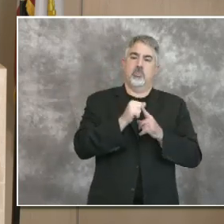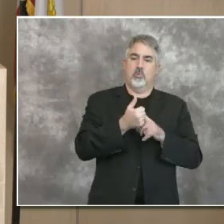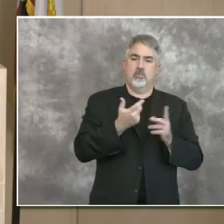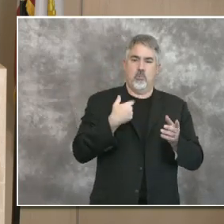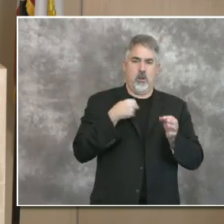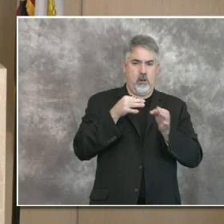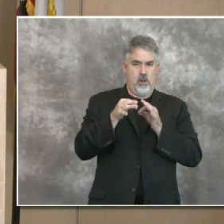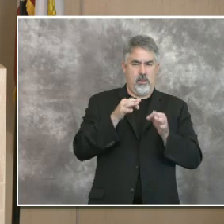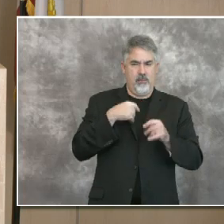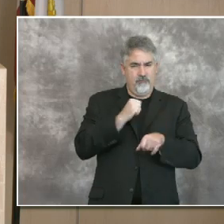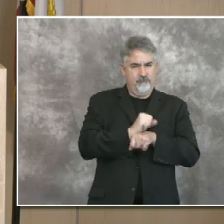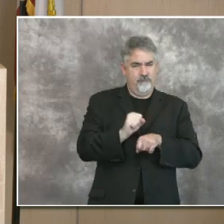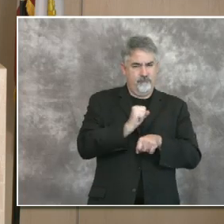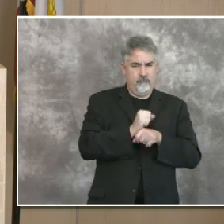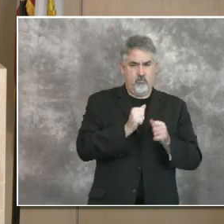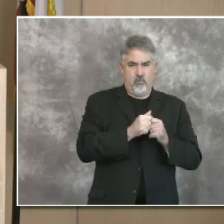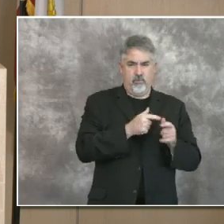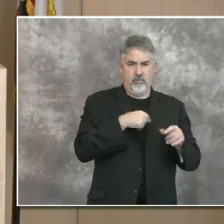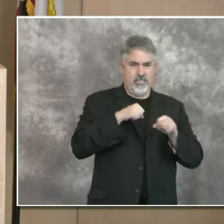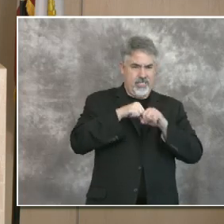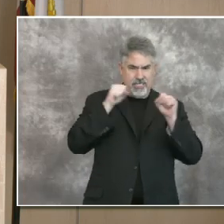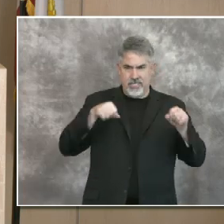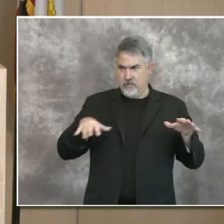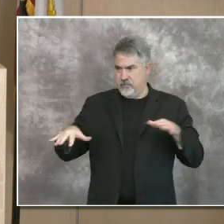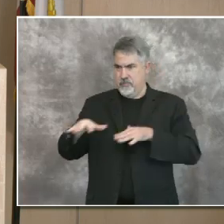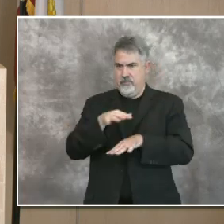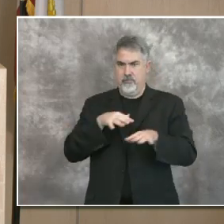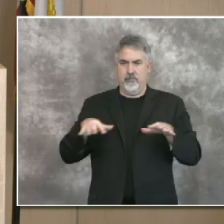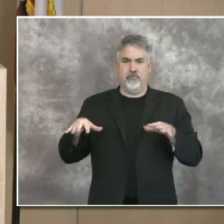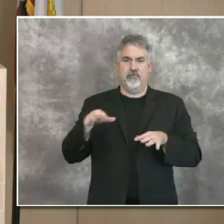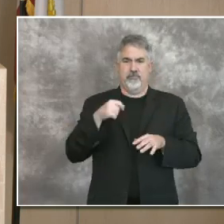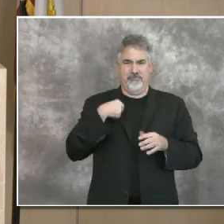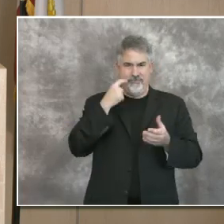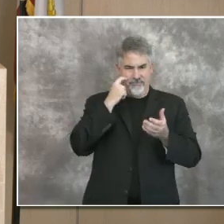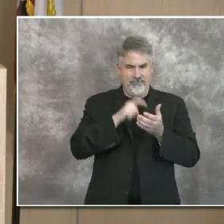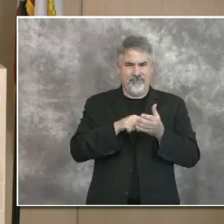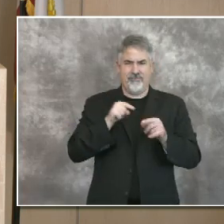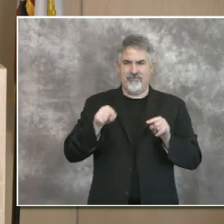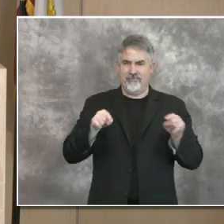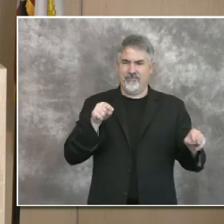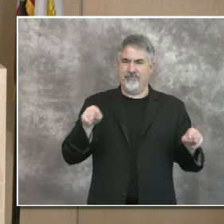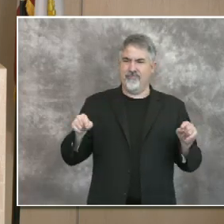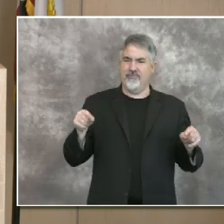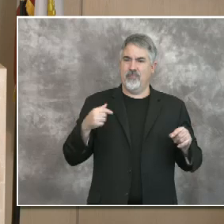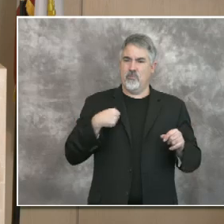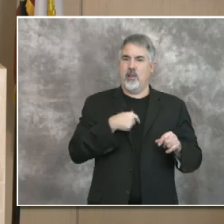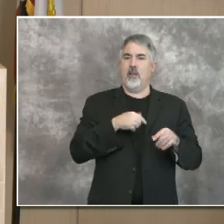healthcare system and identify the areas, because as we open up,